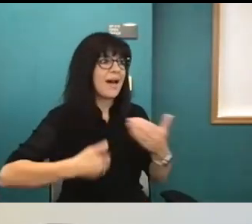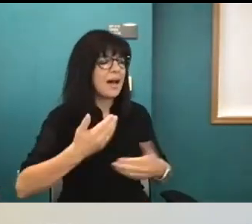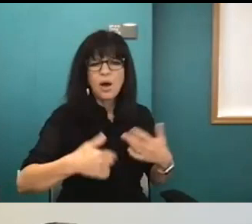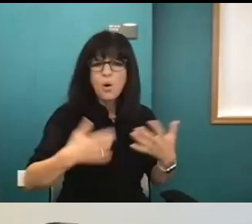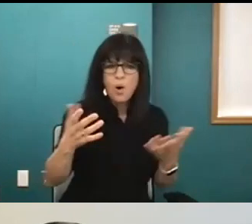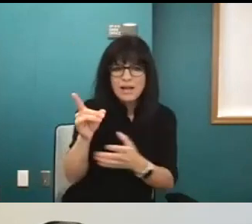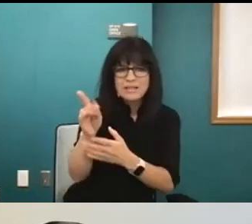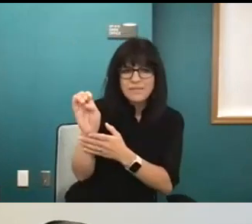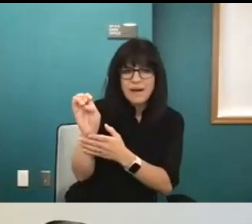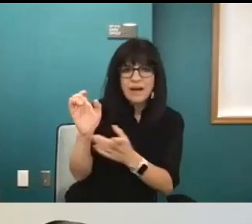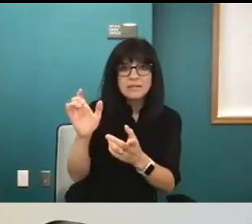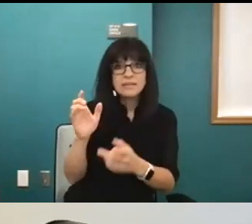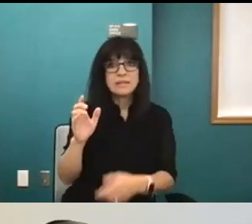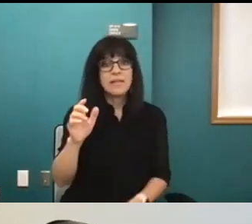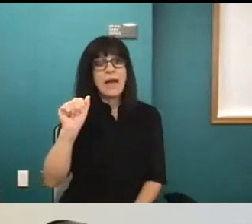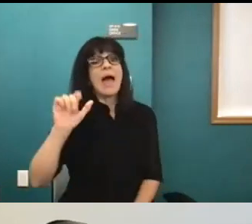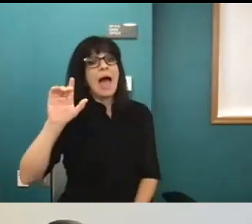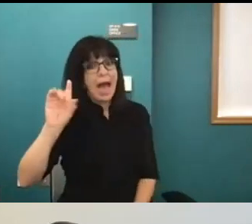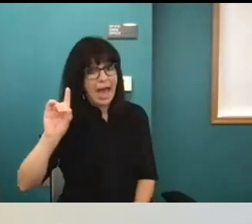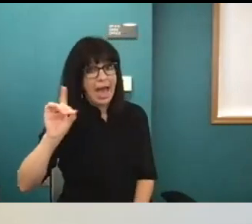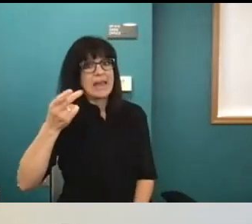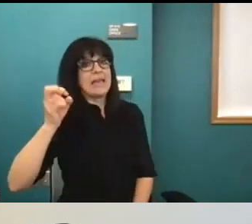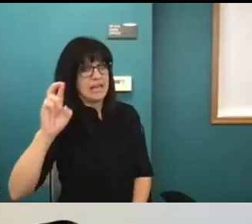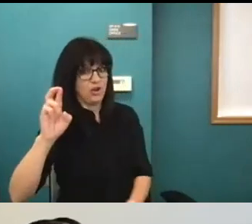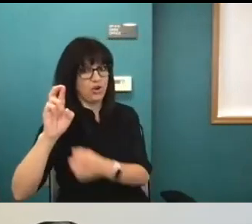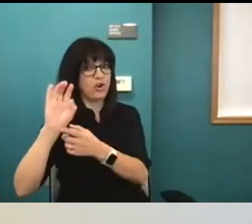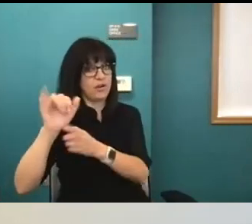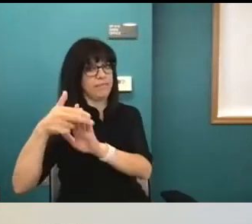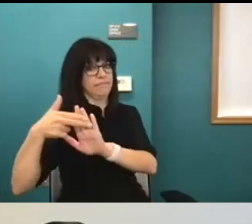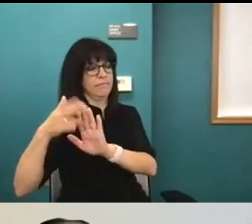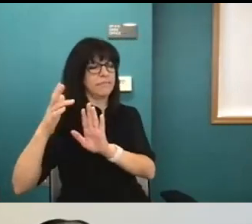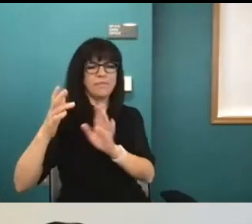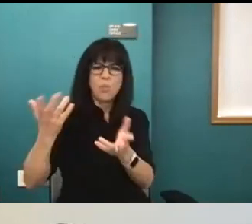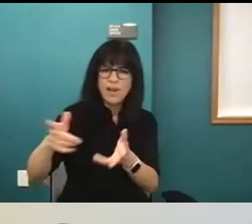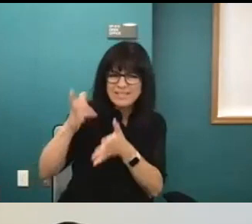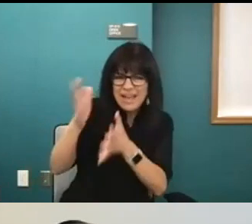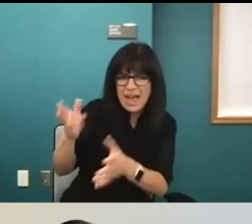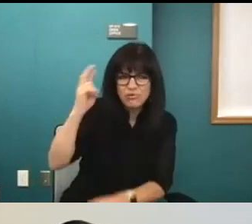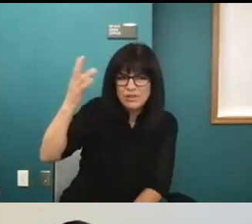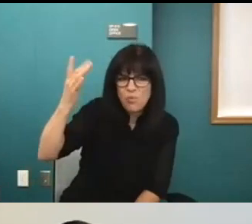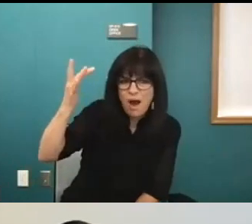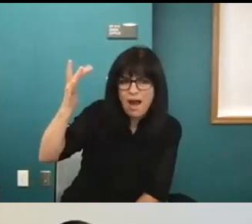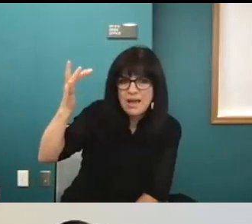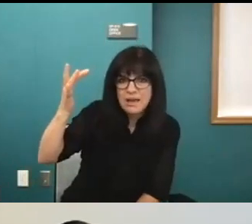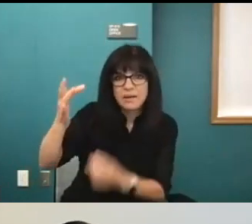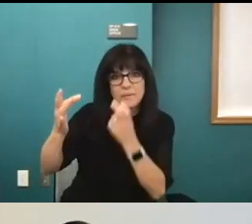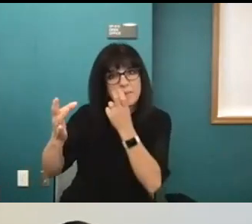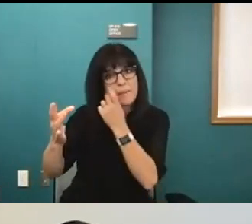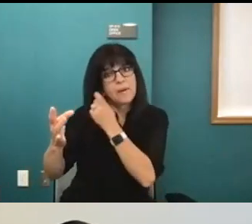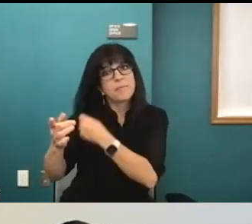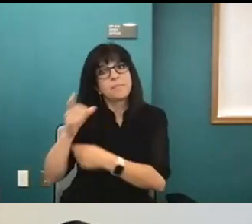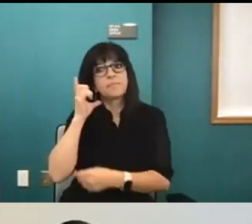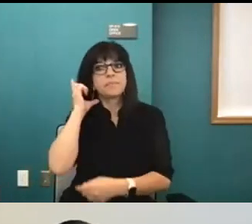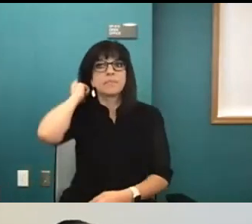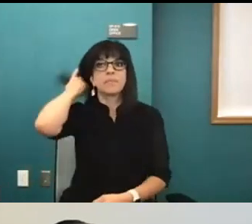does he have? he Adhere. The Adhere. Okay. What does he hate about it? Well,